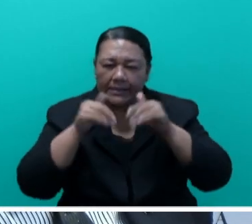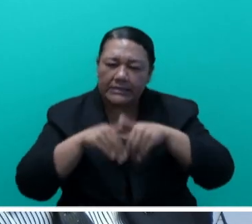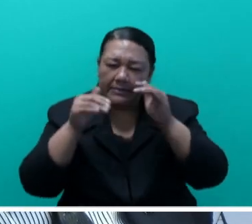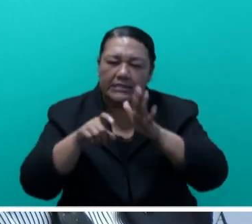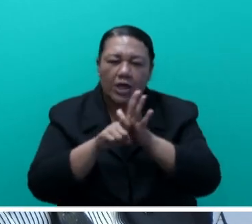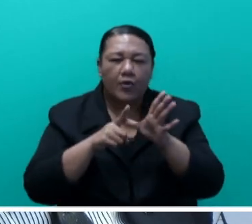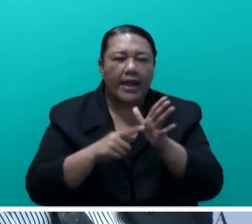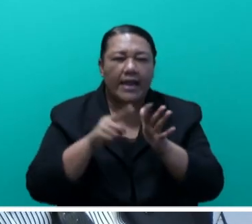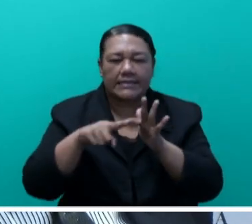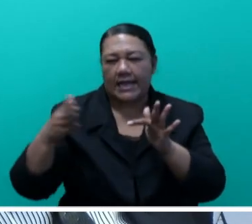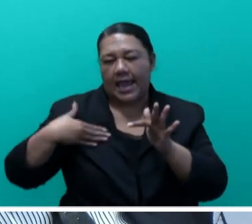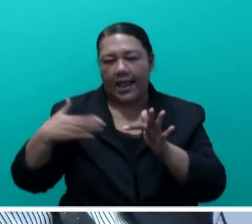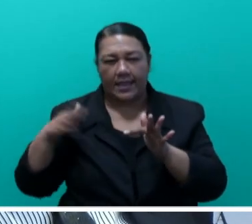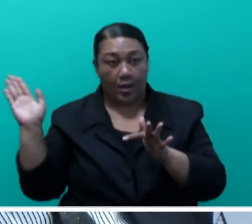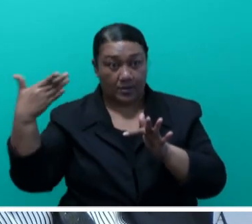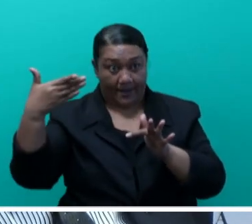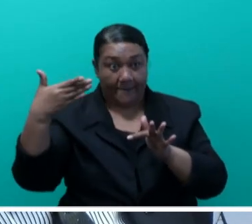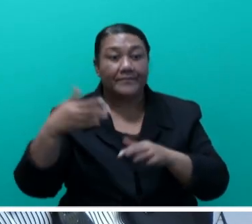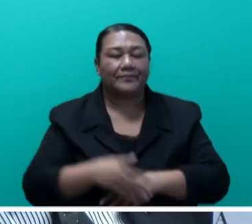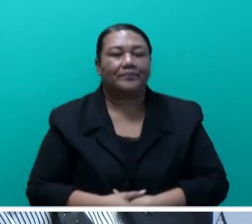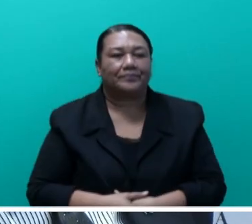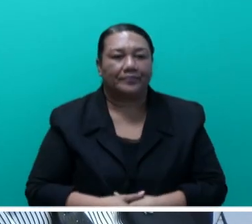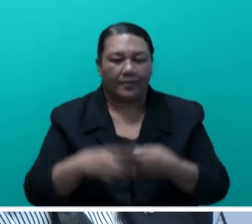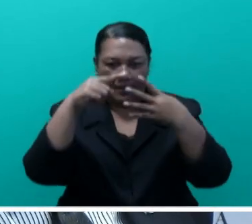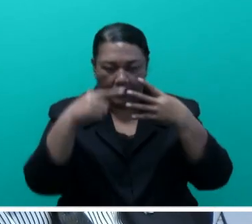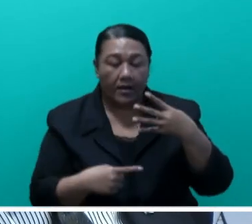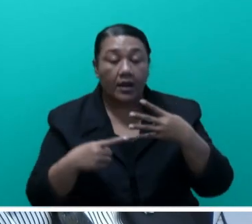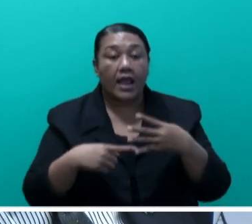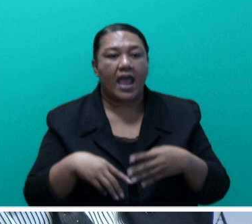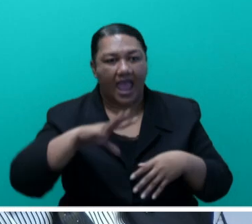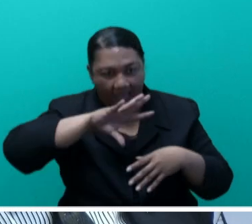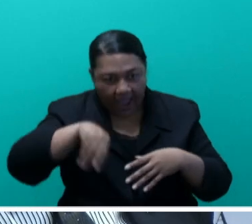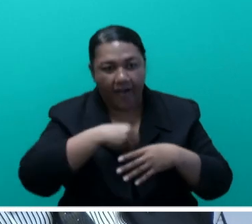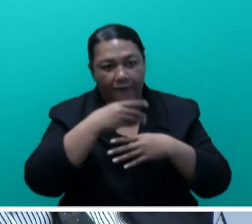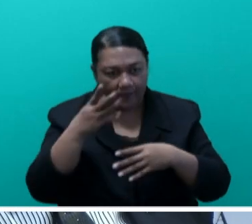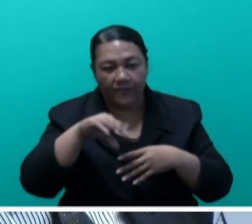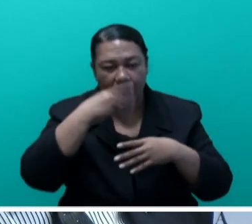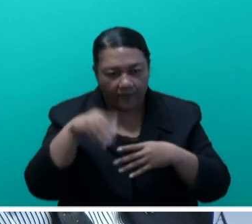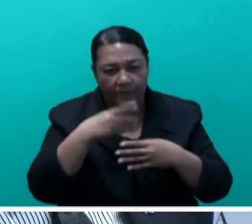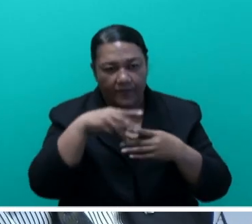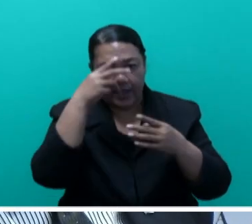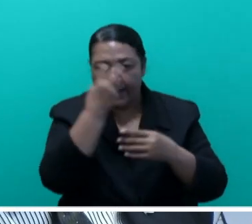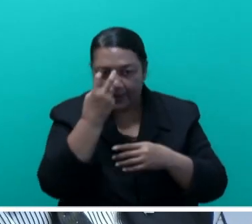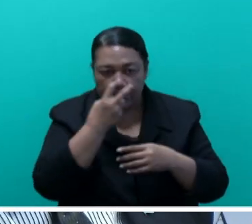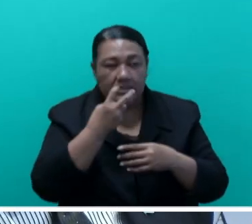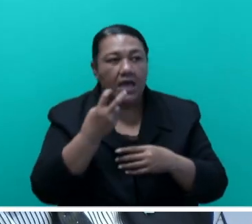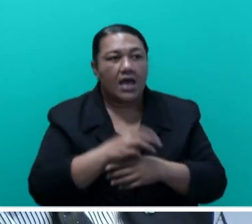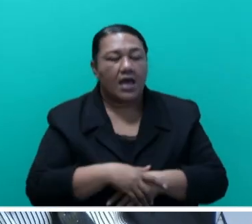rates, and health outcomes. Regular evaluations will be conducted by the